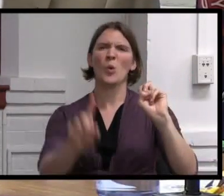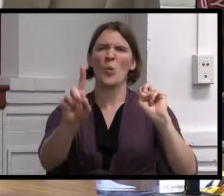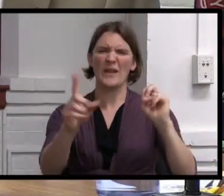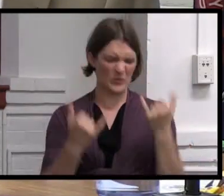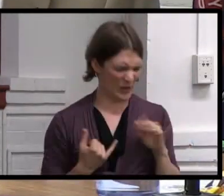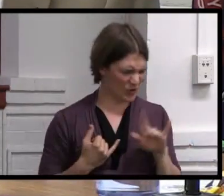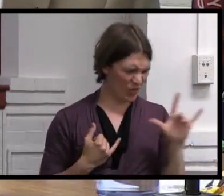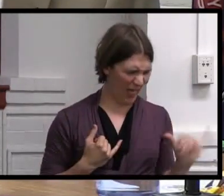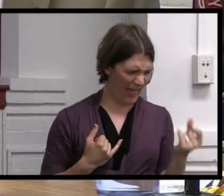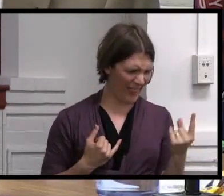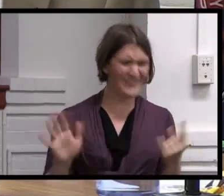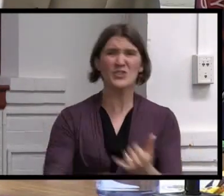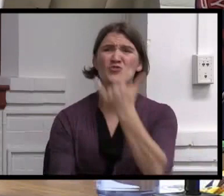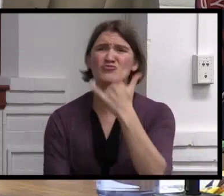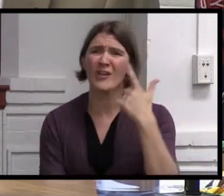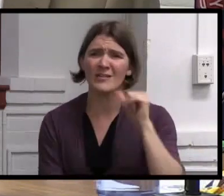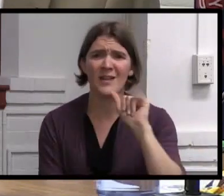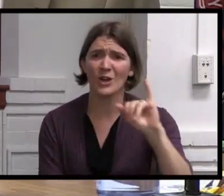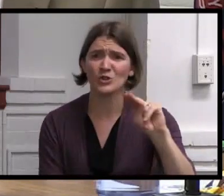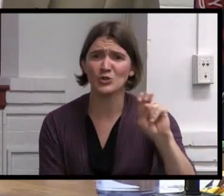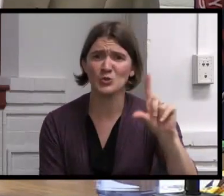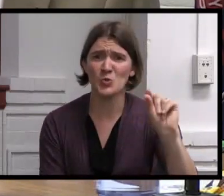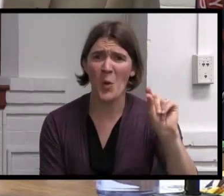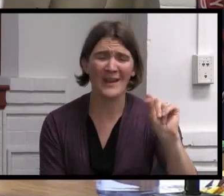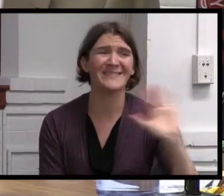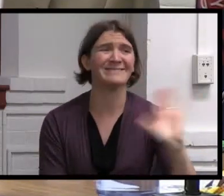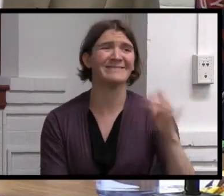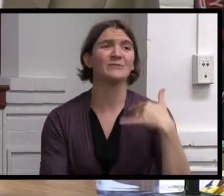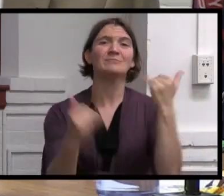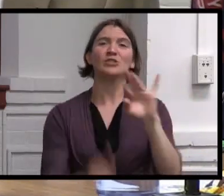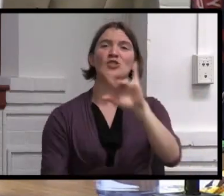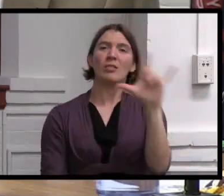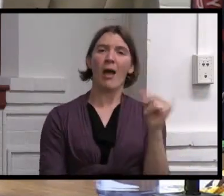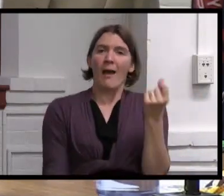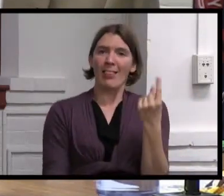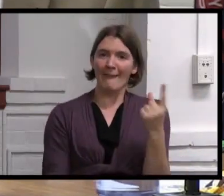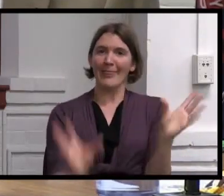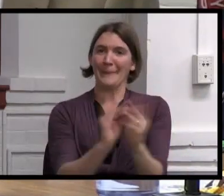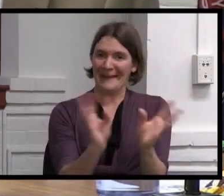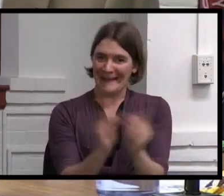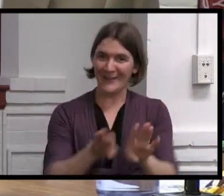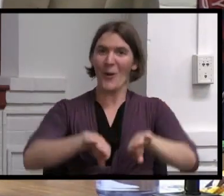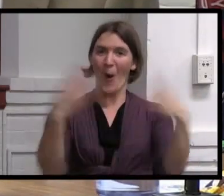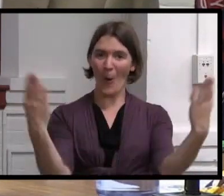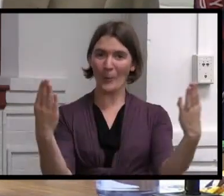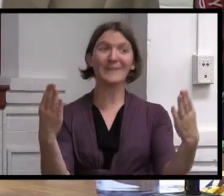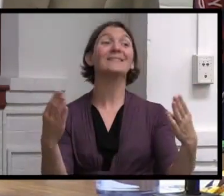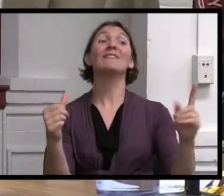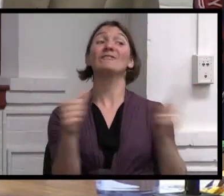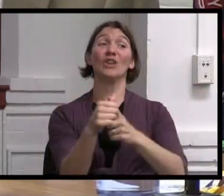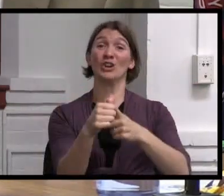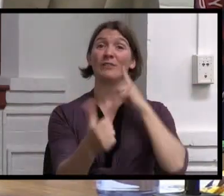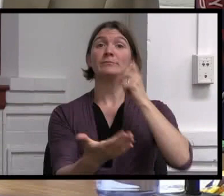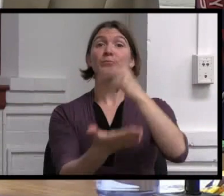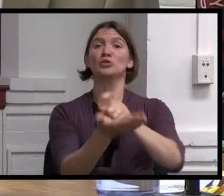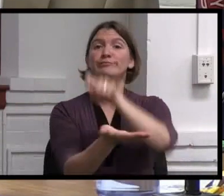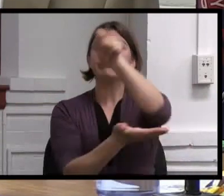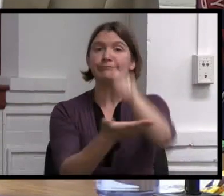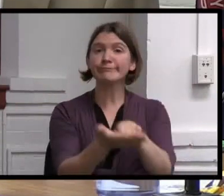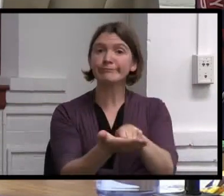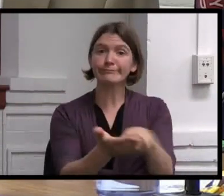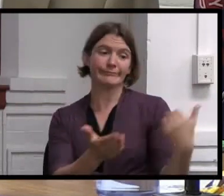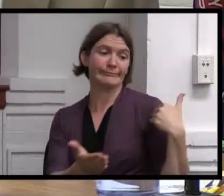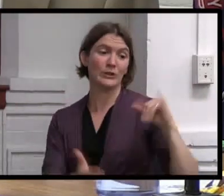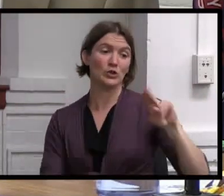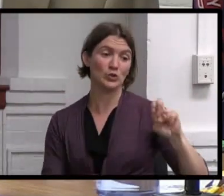this is July 11th. Sorry, this is the July 11th meeting of the Brattleboro Select Board. Our first order of business is to approve the